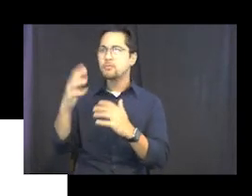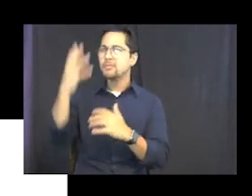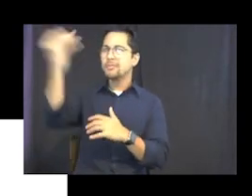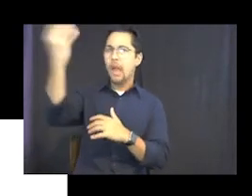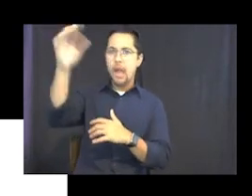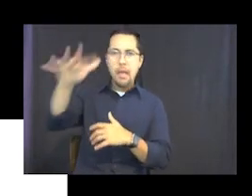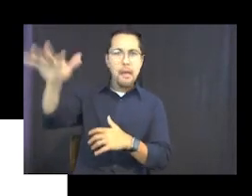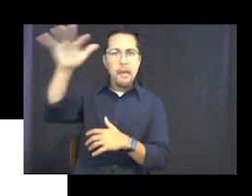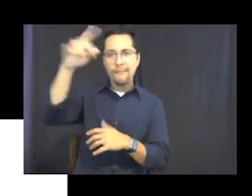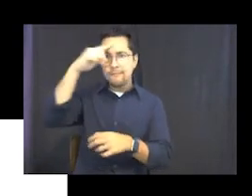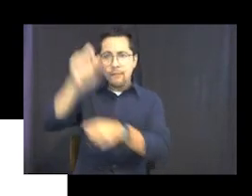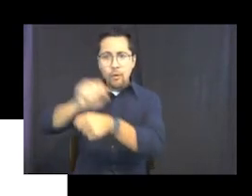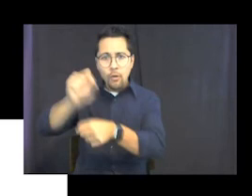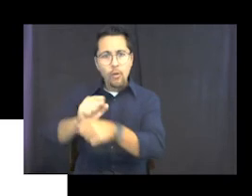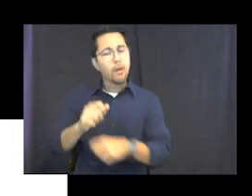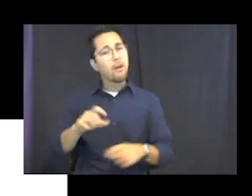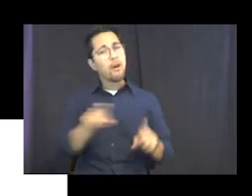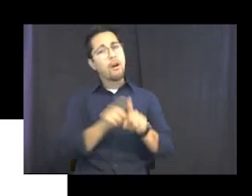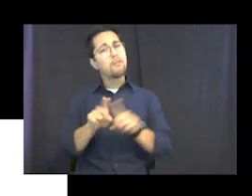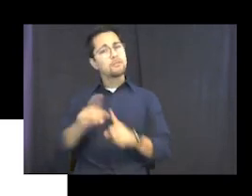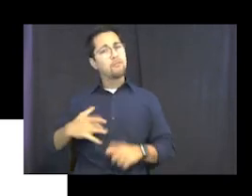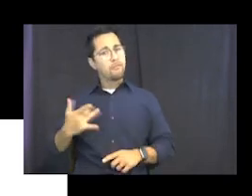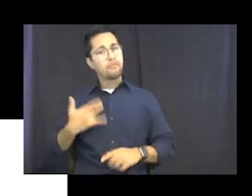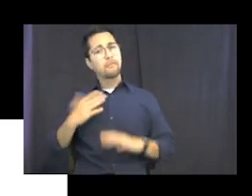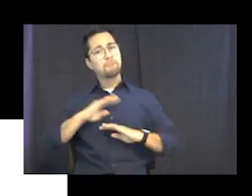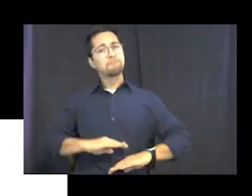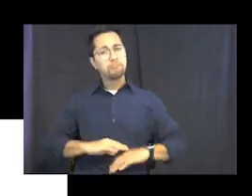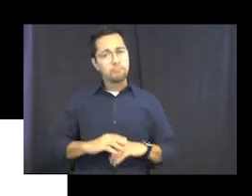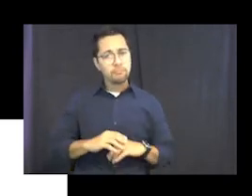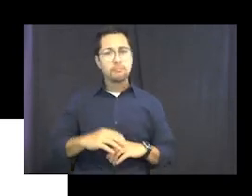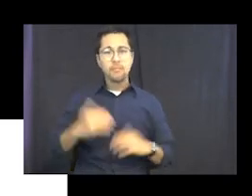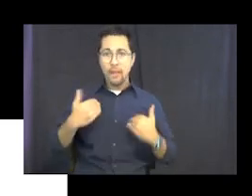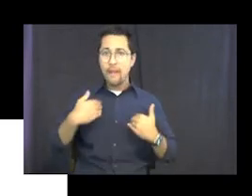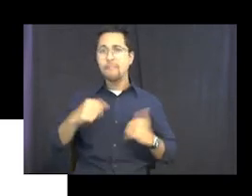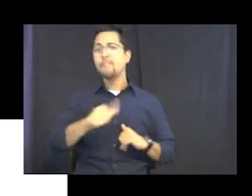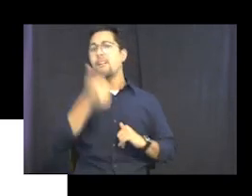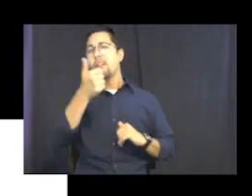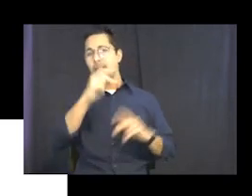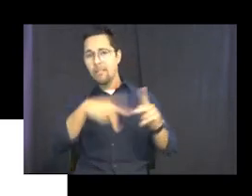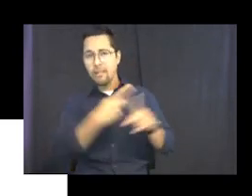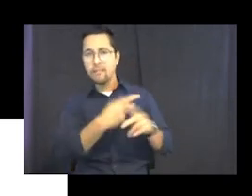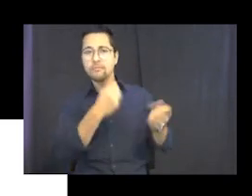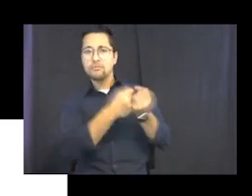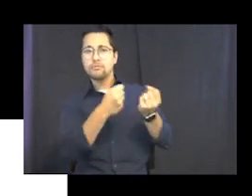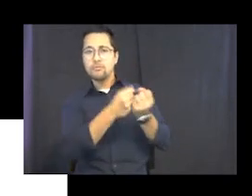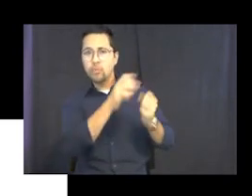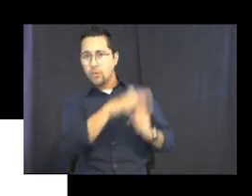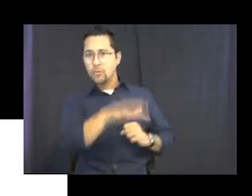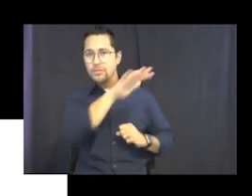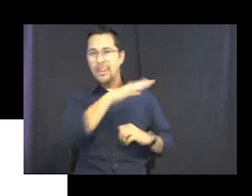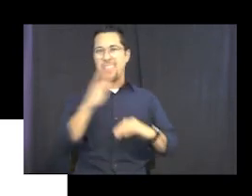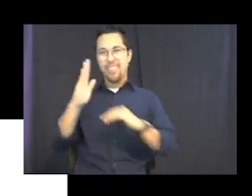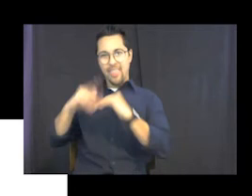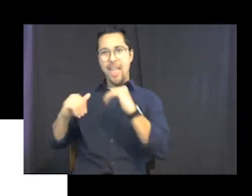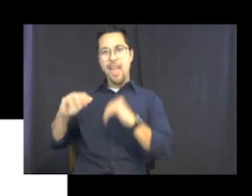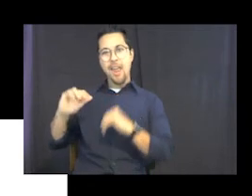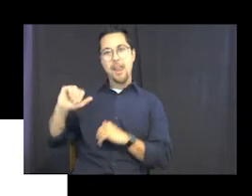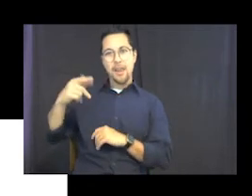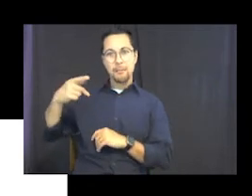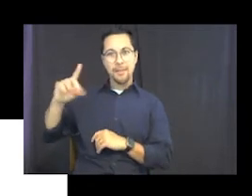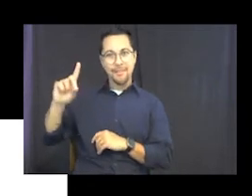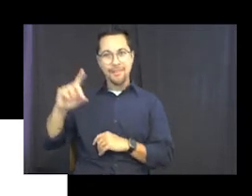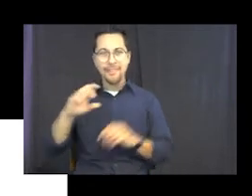and also give me a peace of mind. There are other supports out there than APD that you can